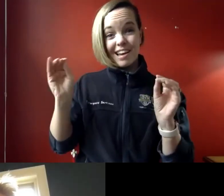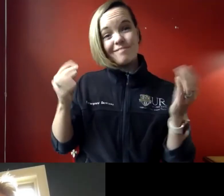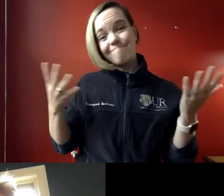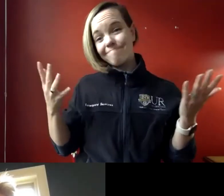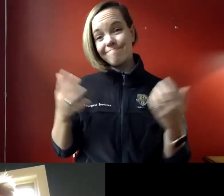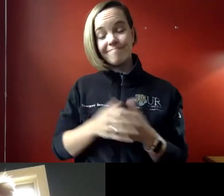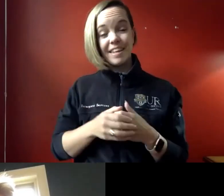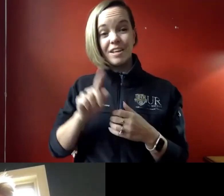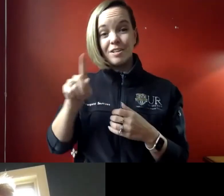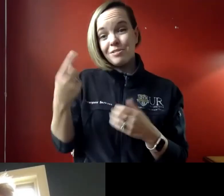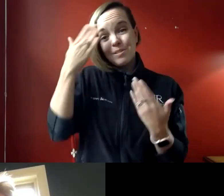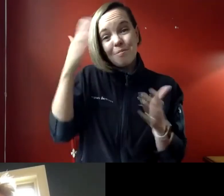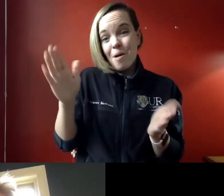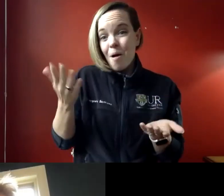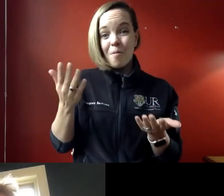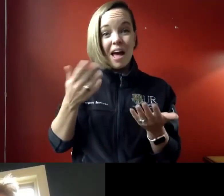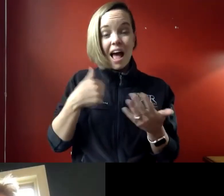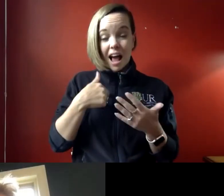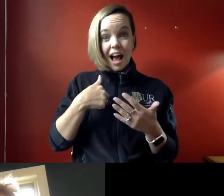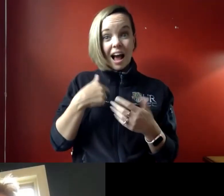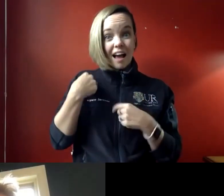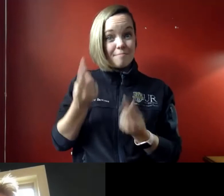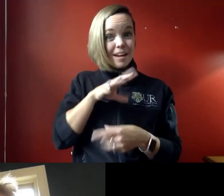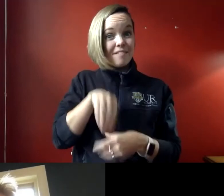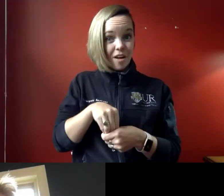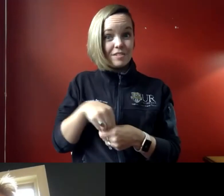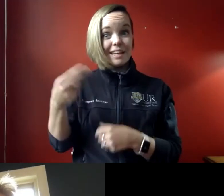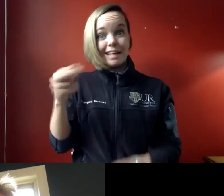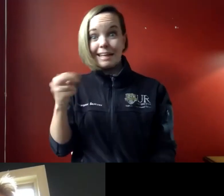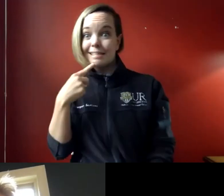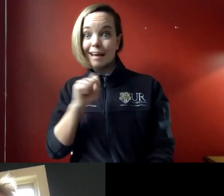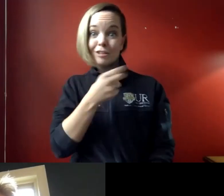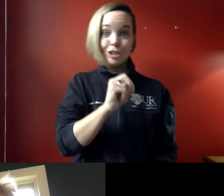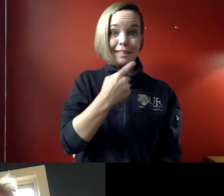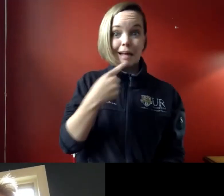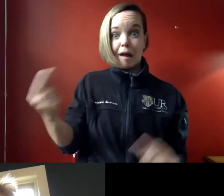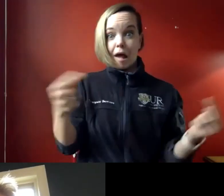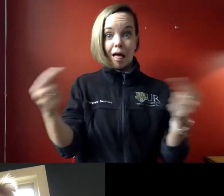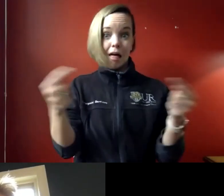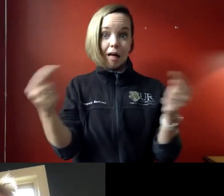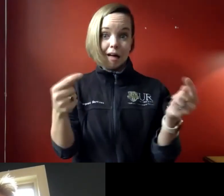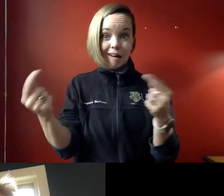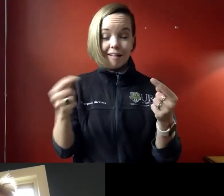just don't know. I mean, I've been involved in these he said, she said cases where the perpetrator